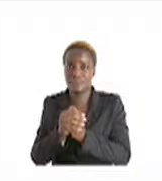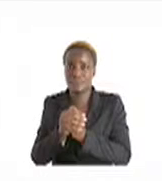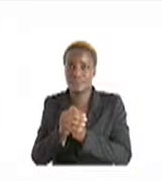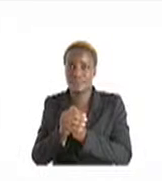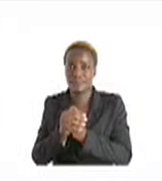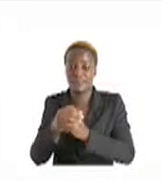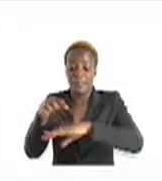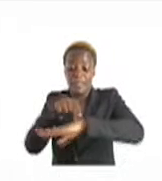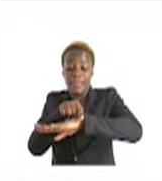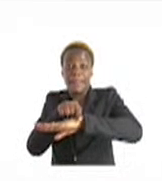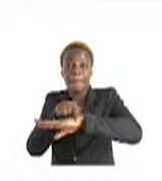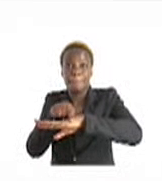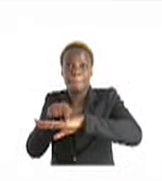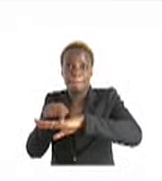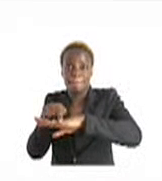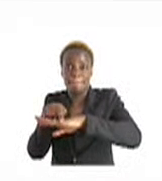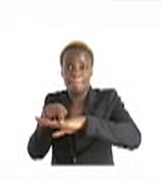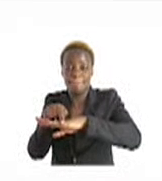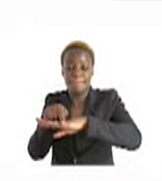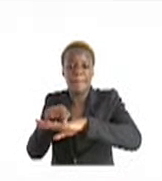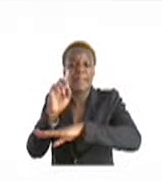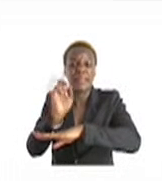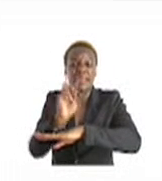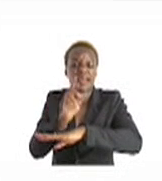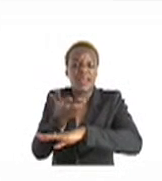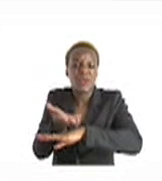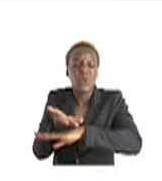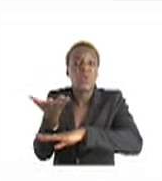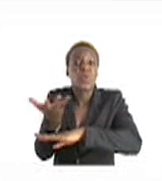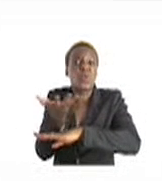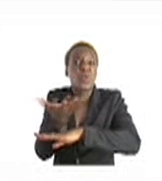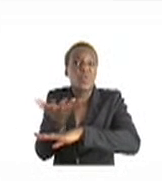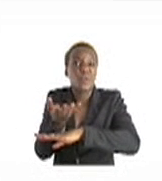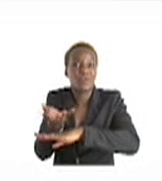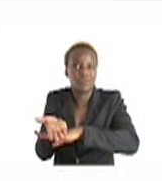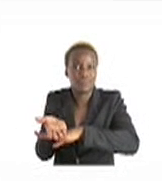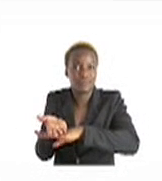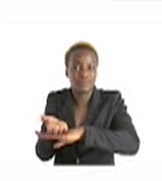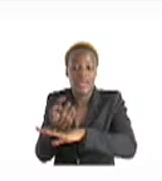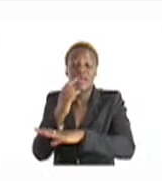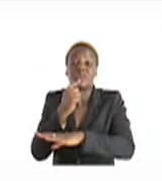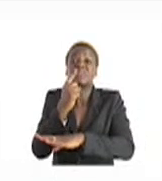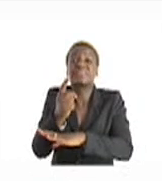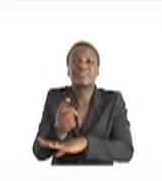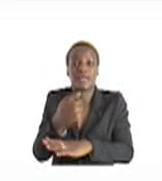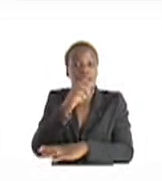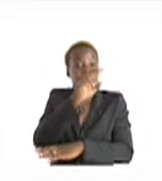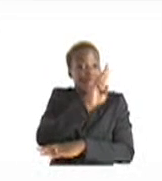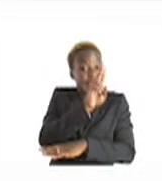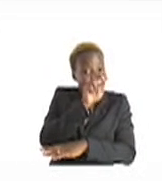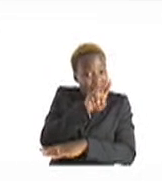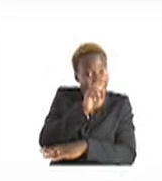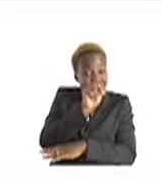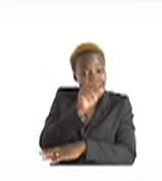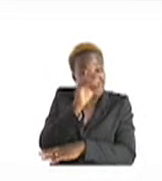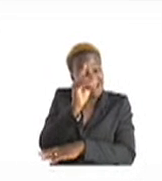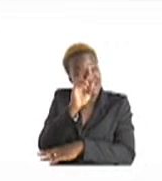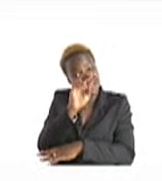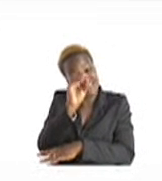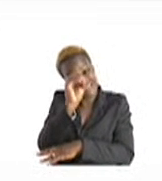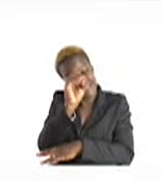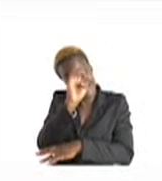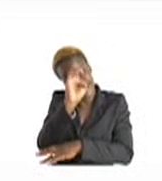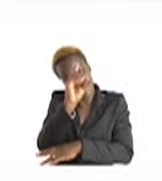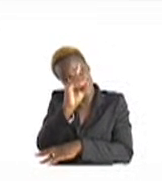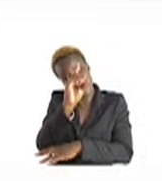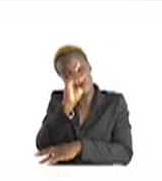are underlined, if you are being asked about the places you have to mention, whether it's at the tens place, or whether